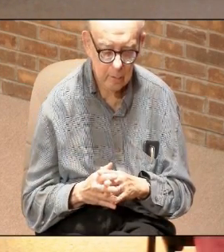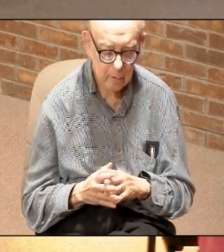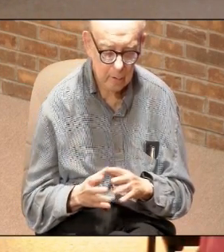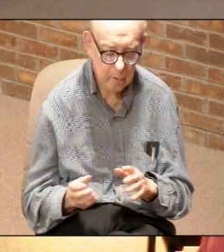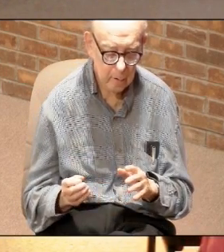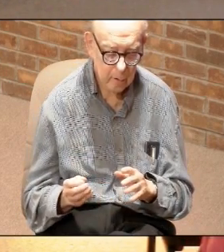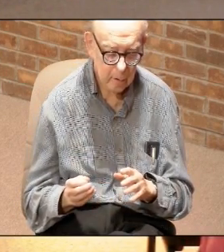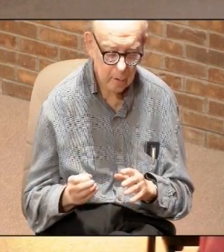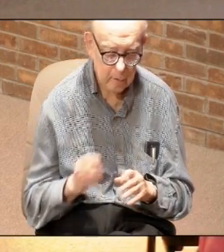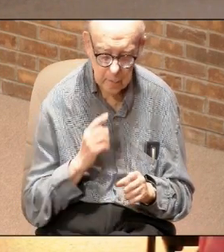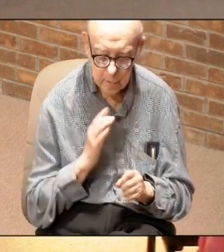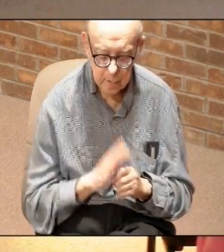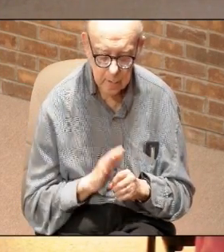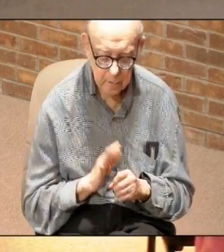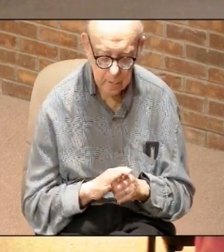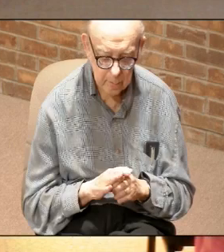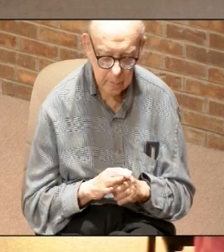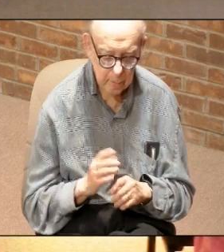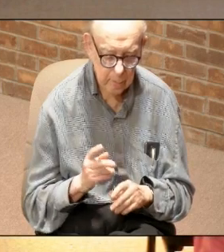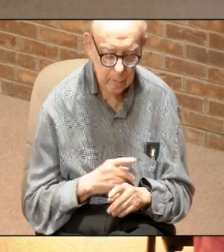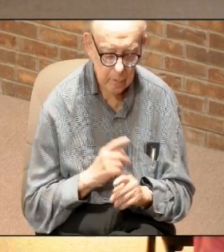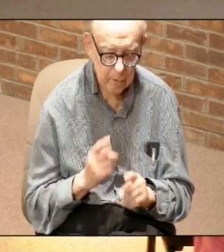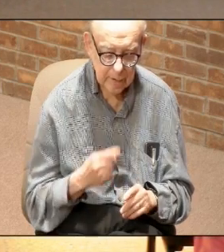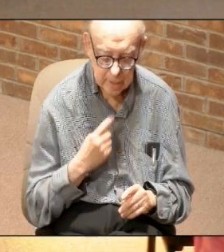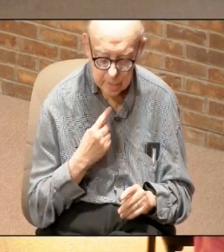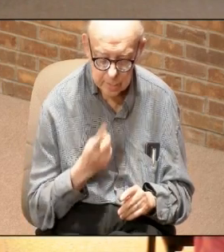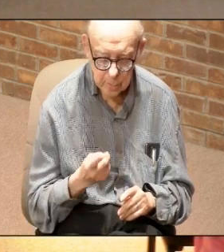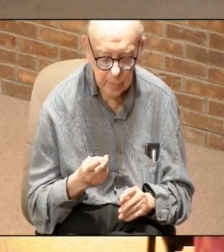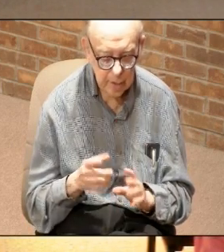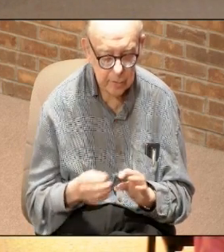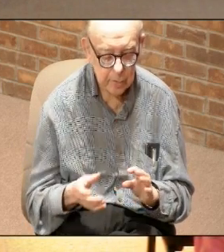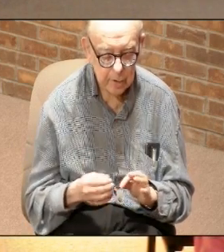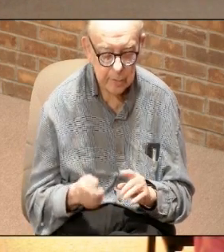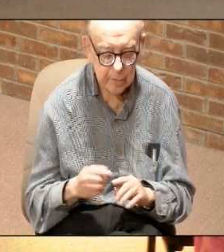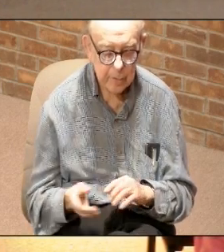And I guarantee you they probably told that story till the day they died.